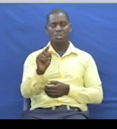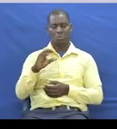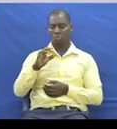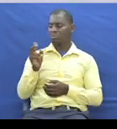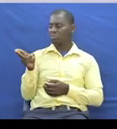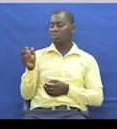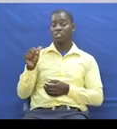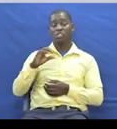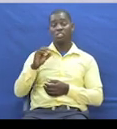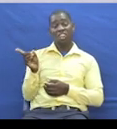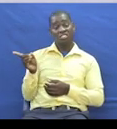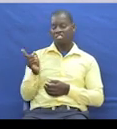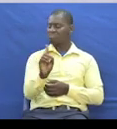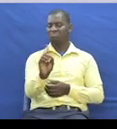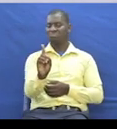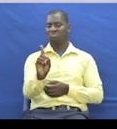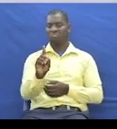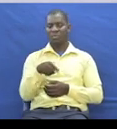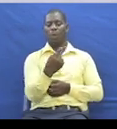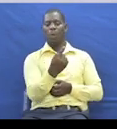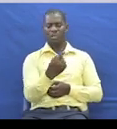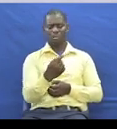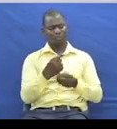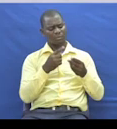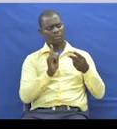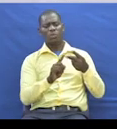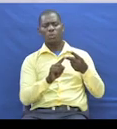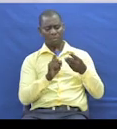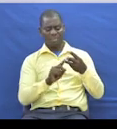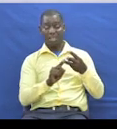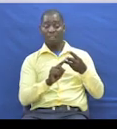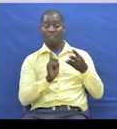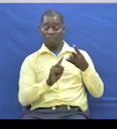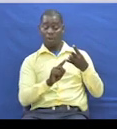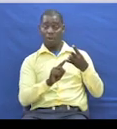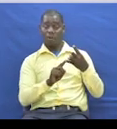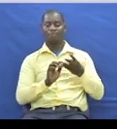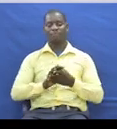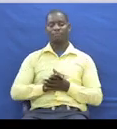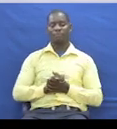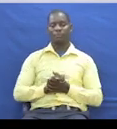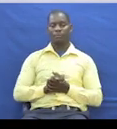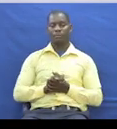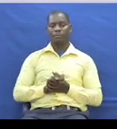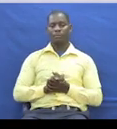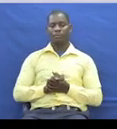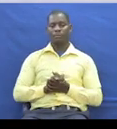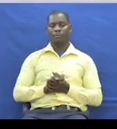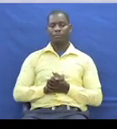neutron has no charge. So how many are they? They are 1, 2, 3, 4. So 4